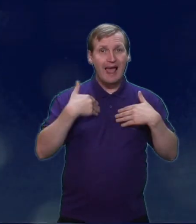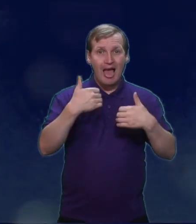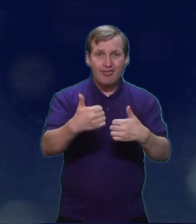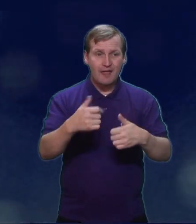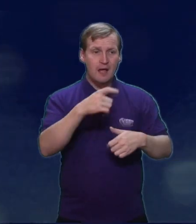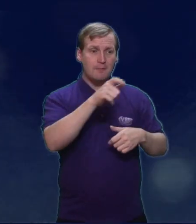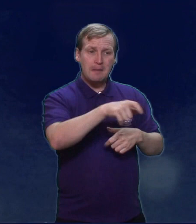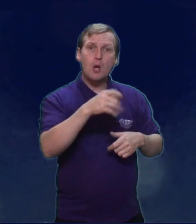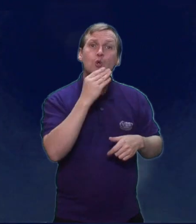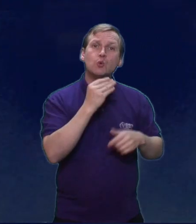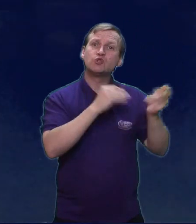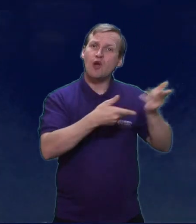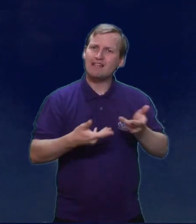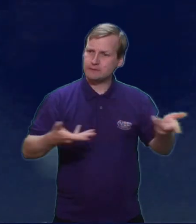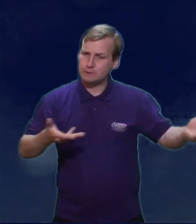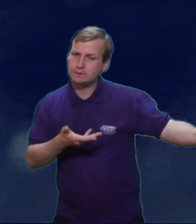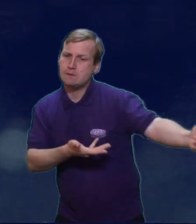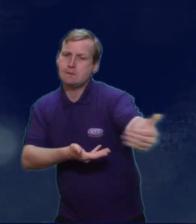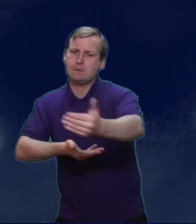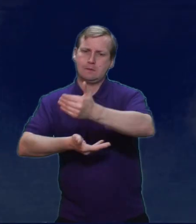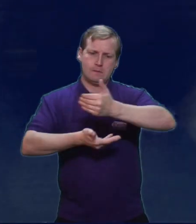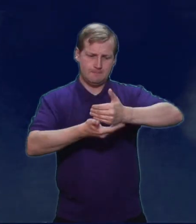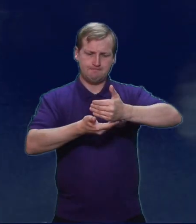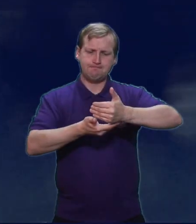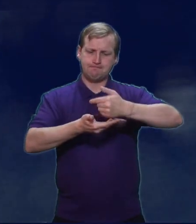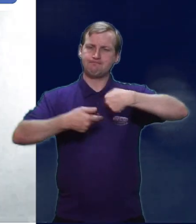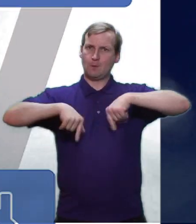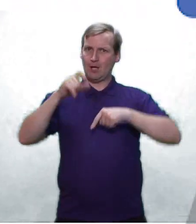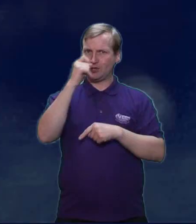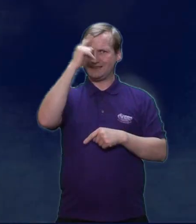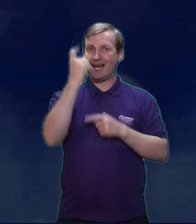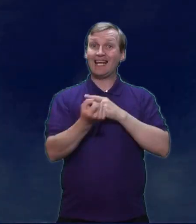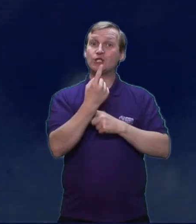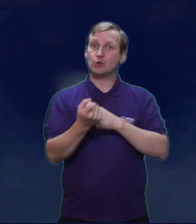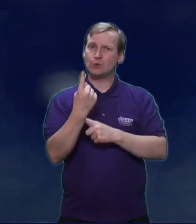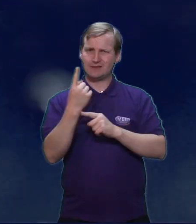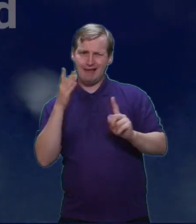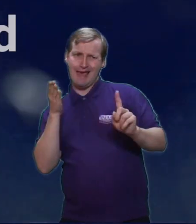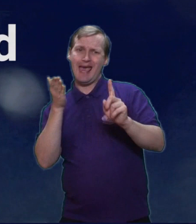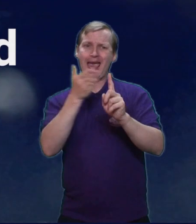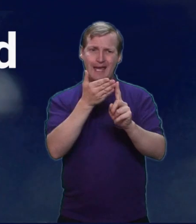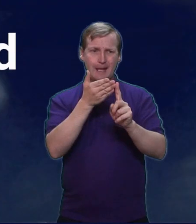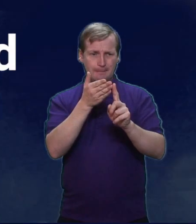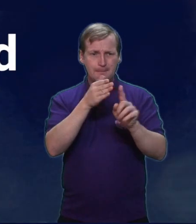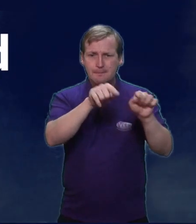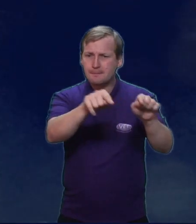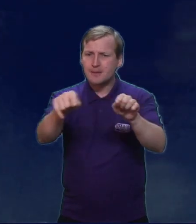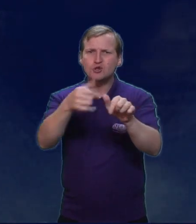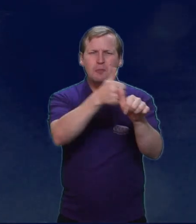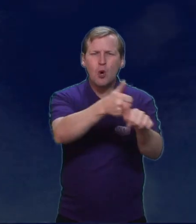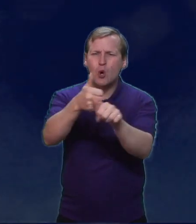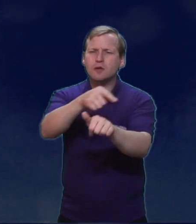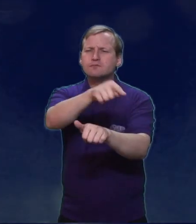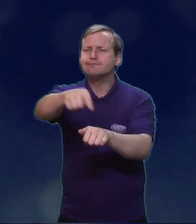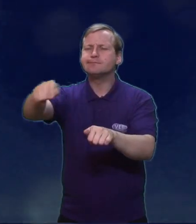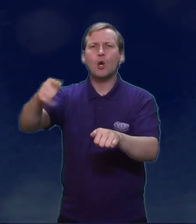mental health and people who use services to help us understand any issues and target